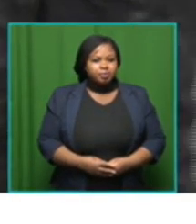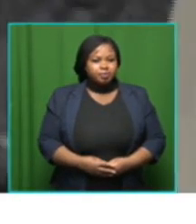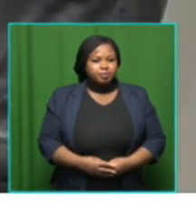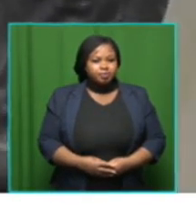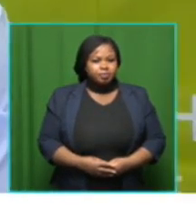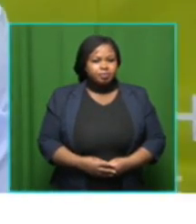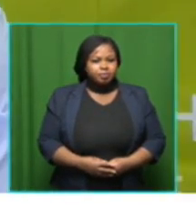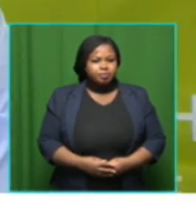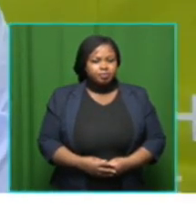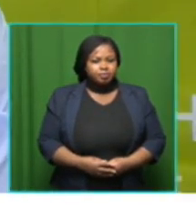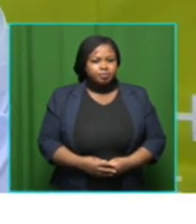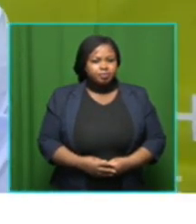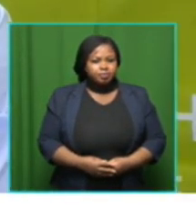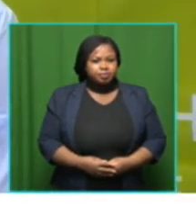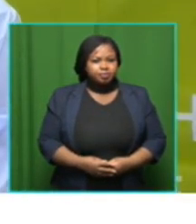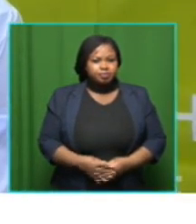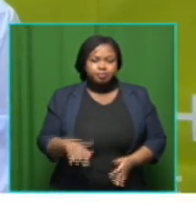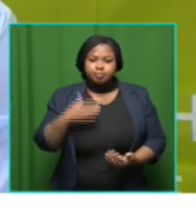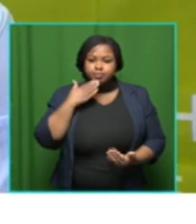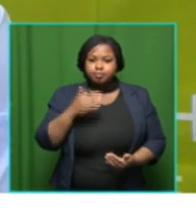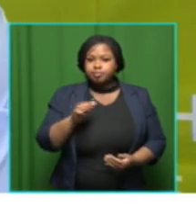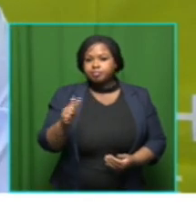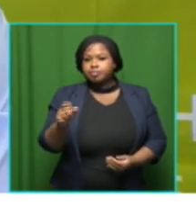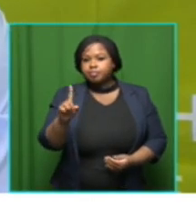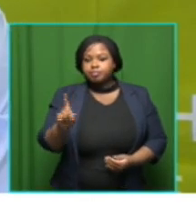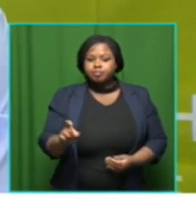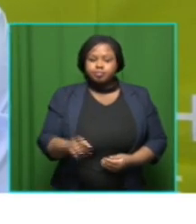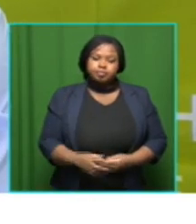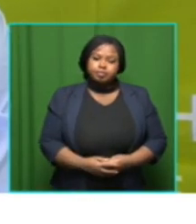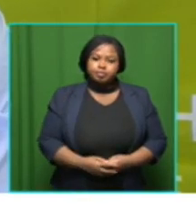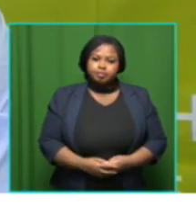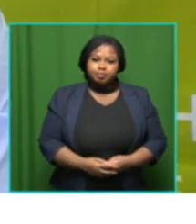another. Thank you. There was another question over here.